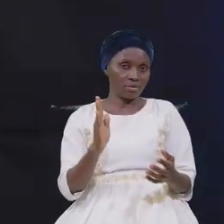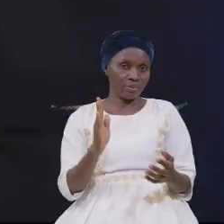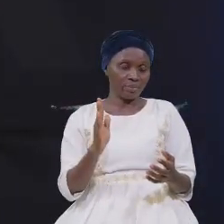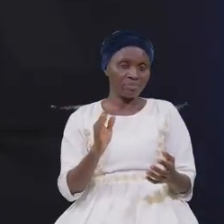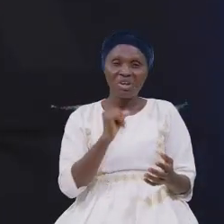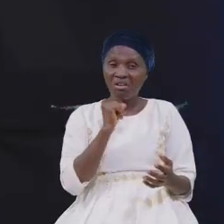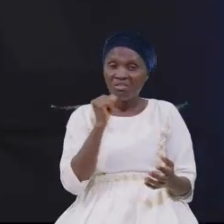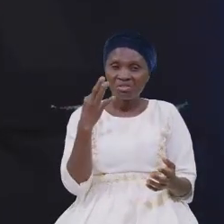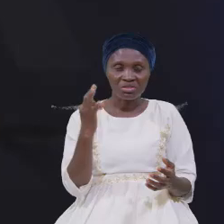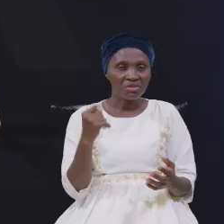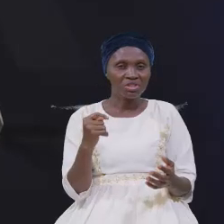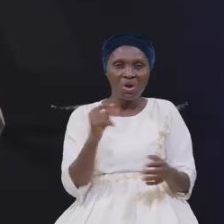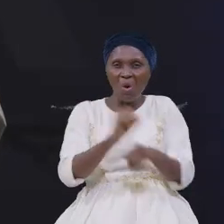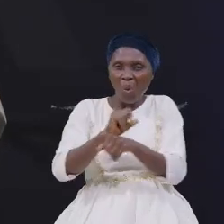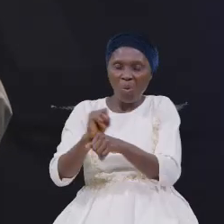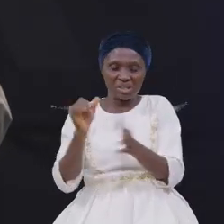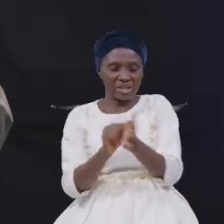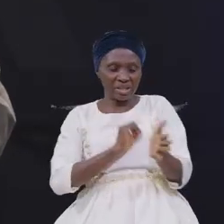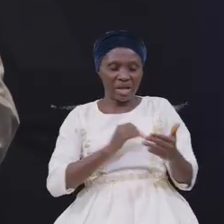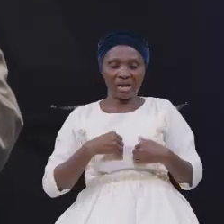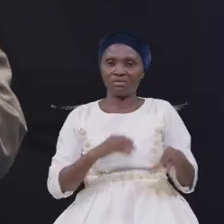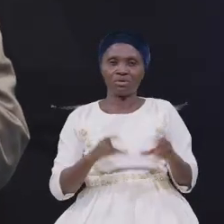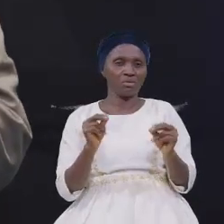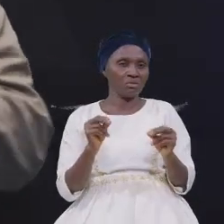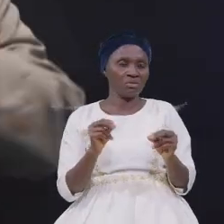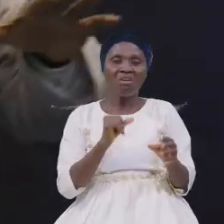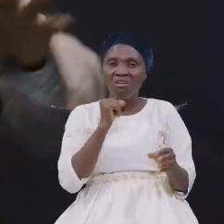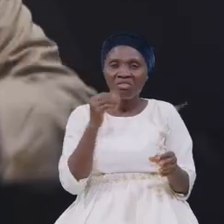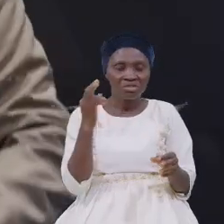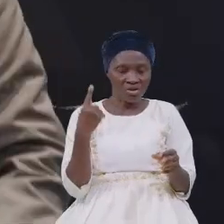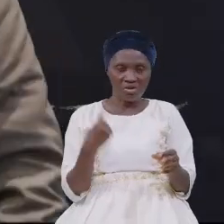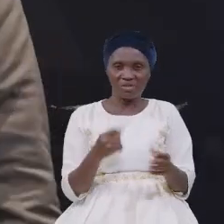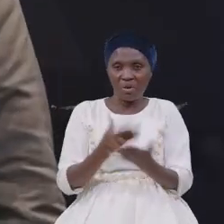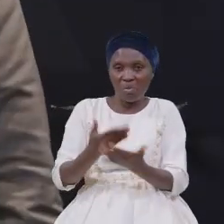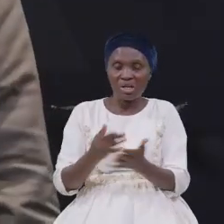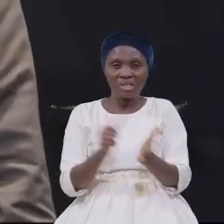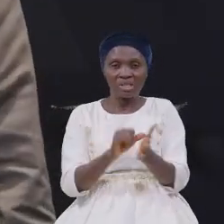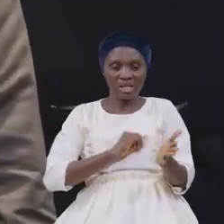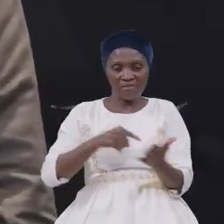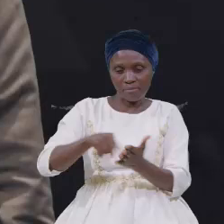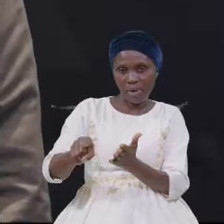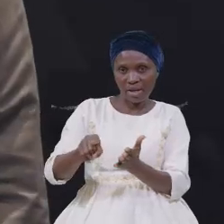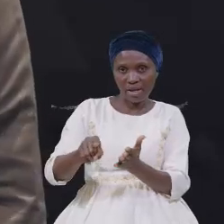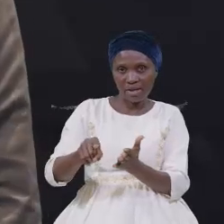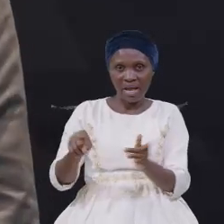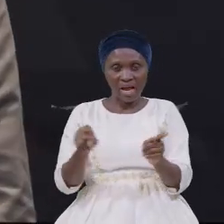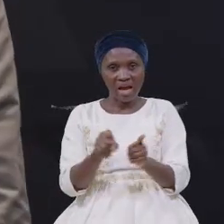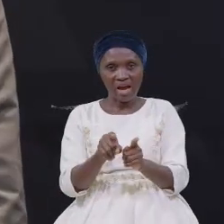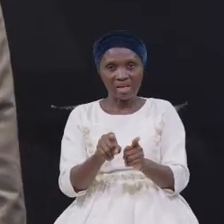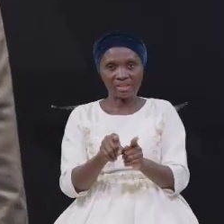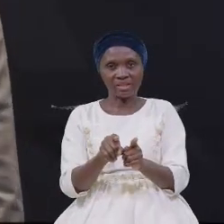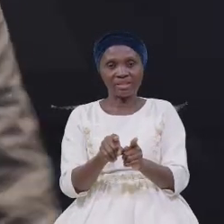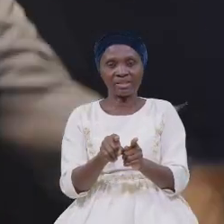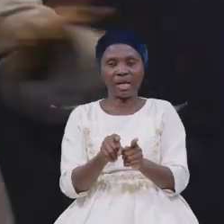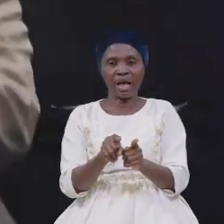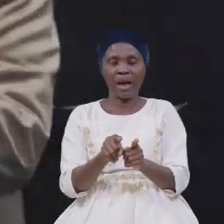works that I have done, not of the money that I paid as pastor's due in the